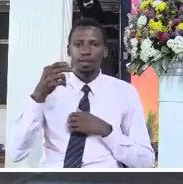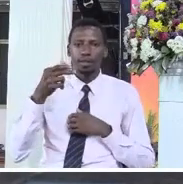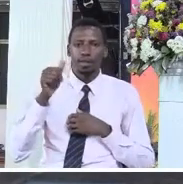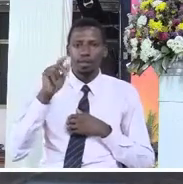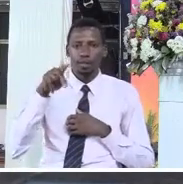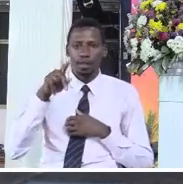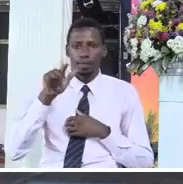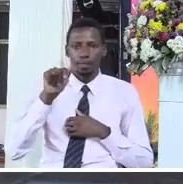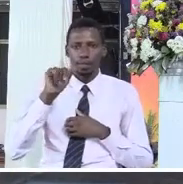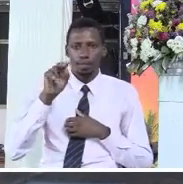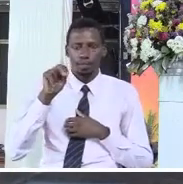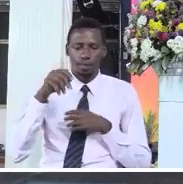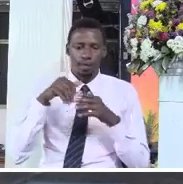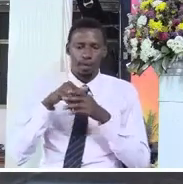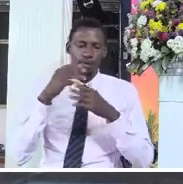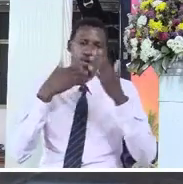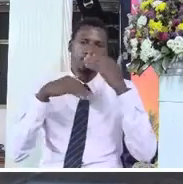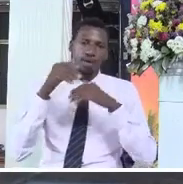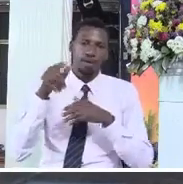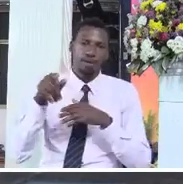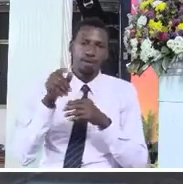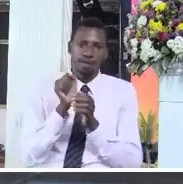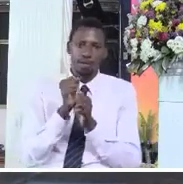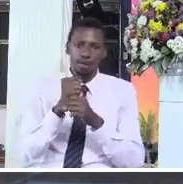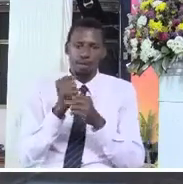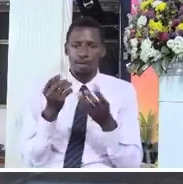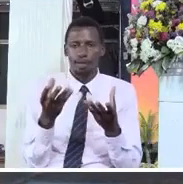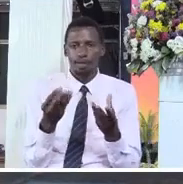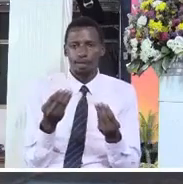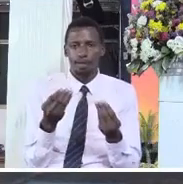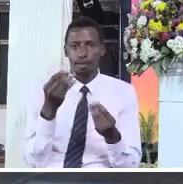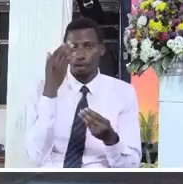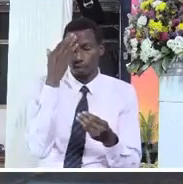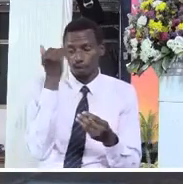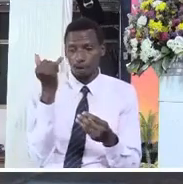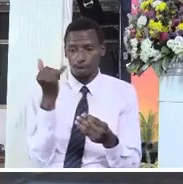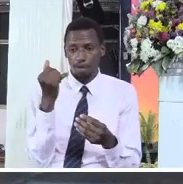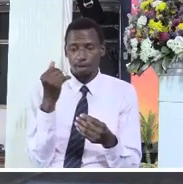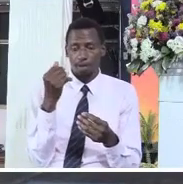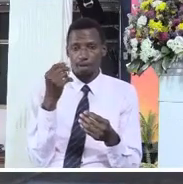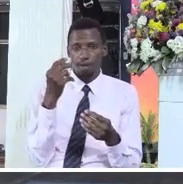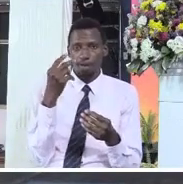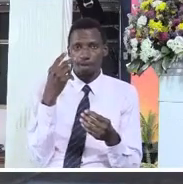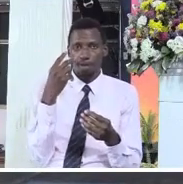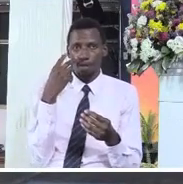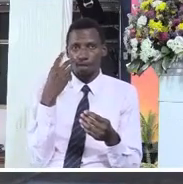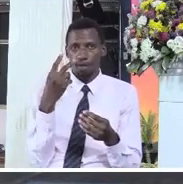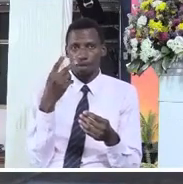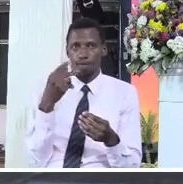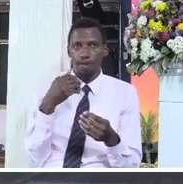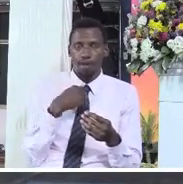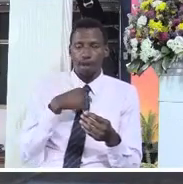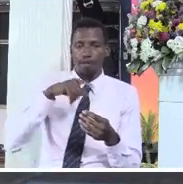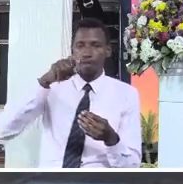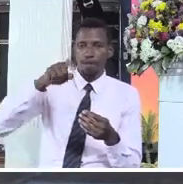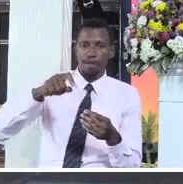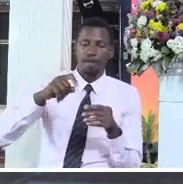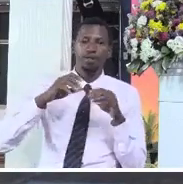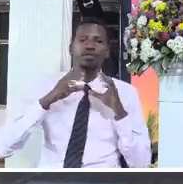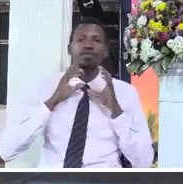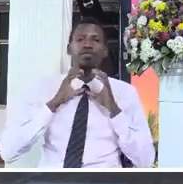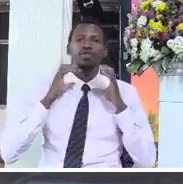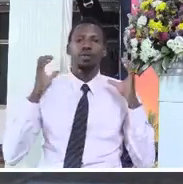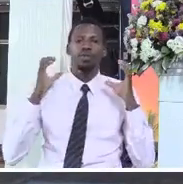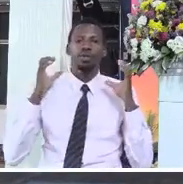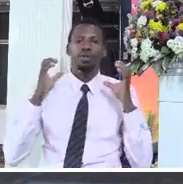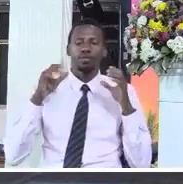now made it easier because it was realized that the need of a chaplain was not only